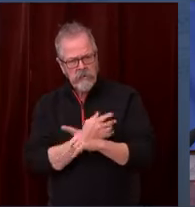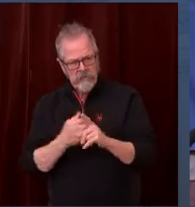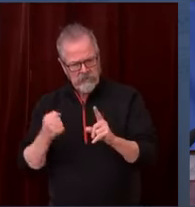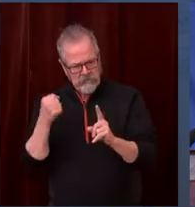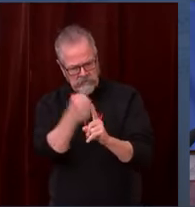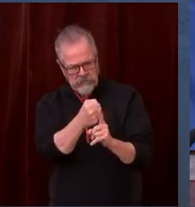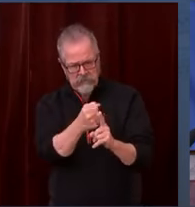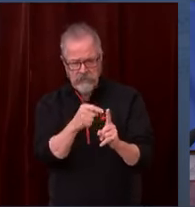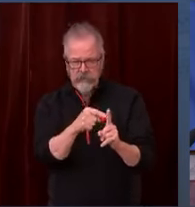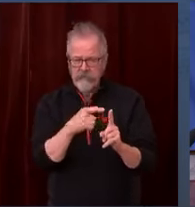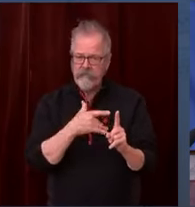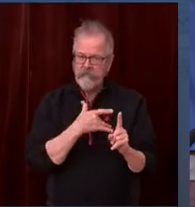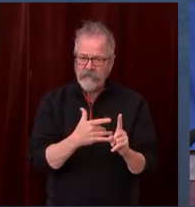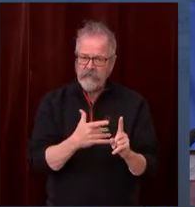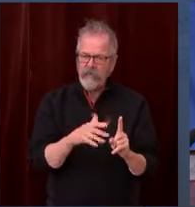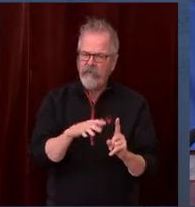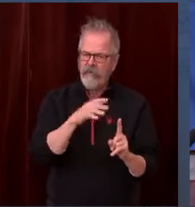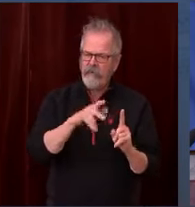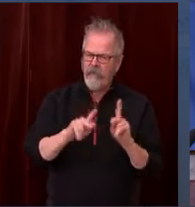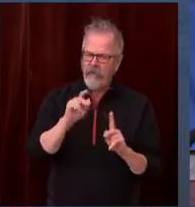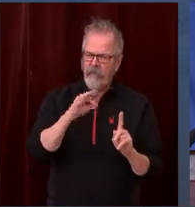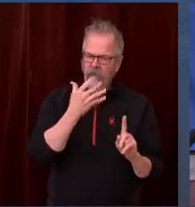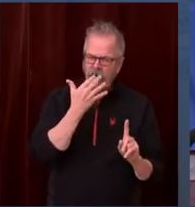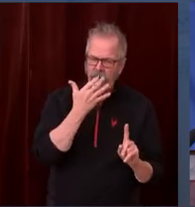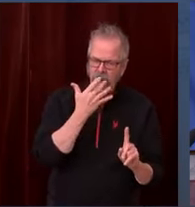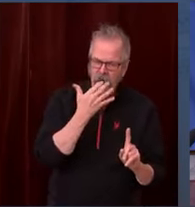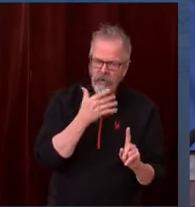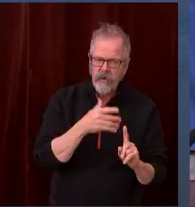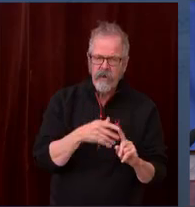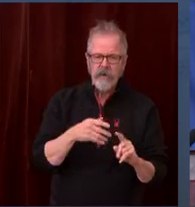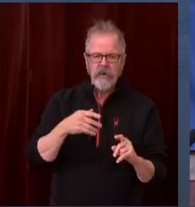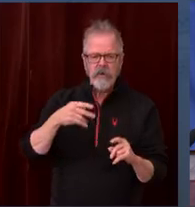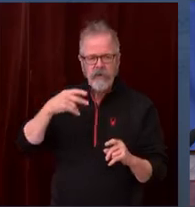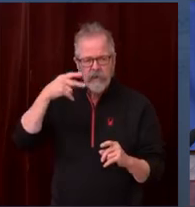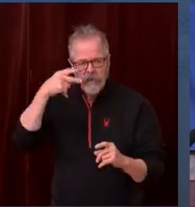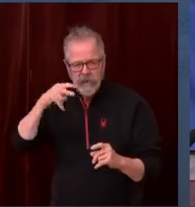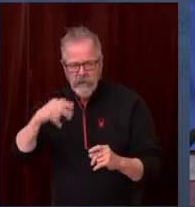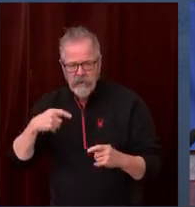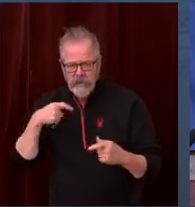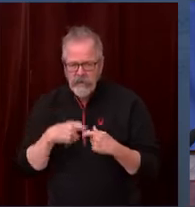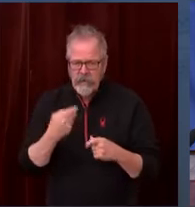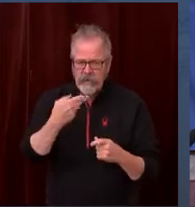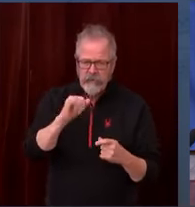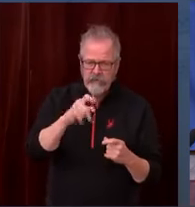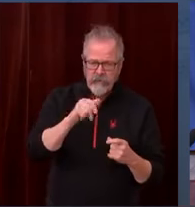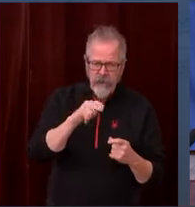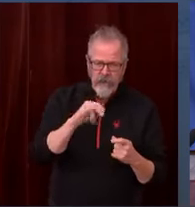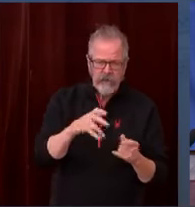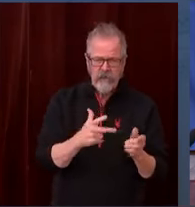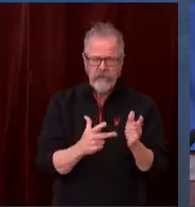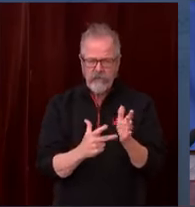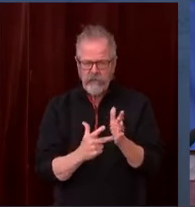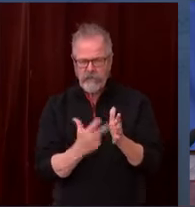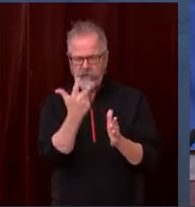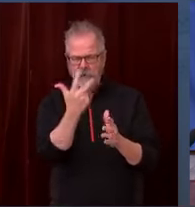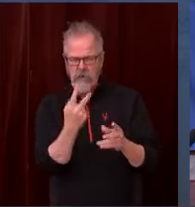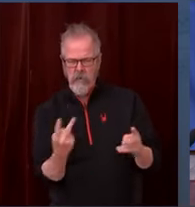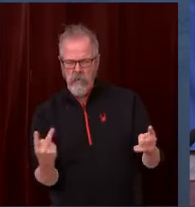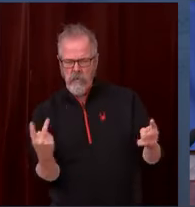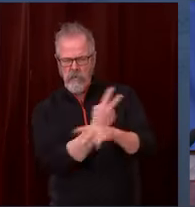residents who are Hispanic are almost three times higher than their numbers represented in the population of our